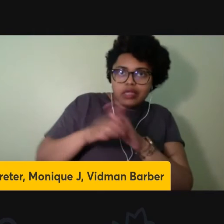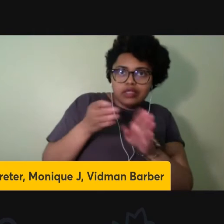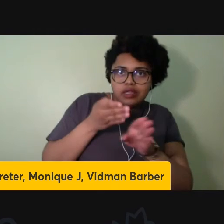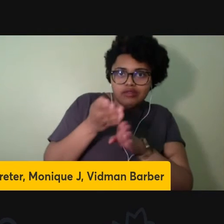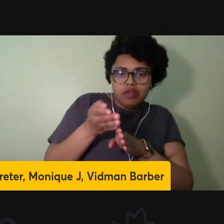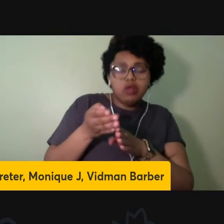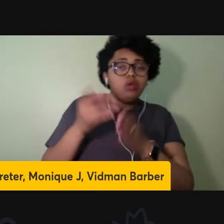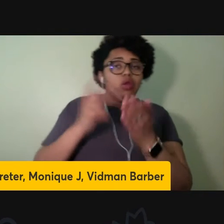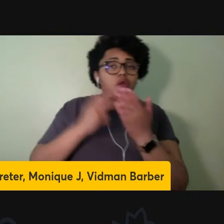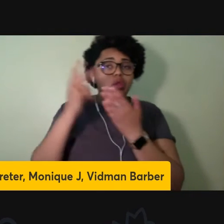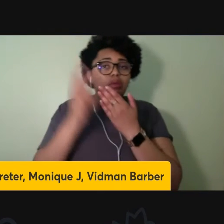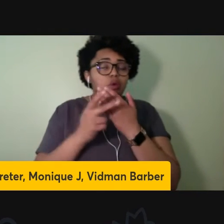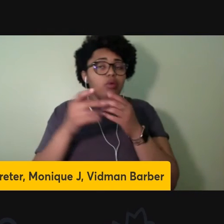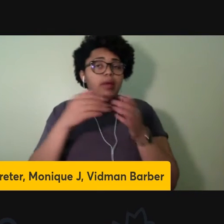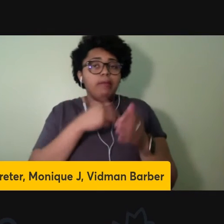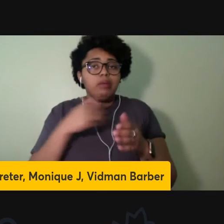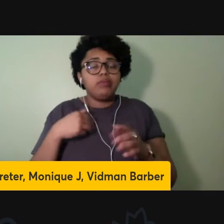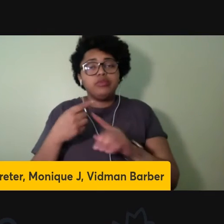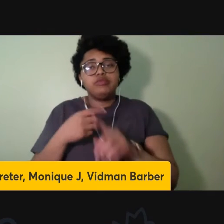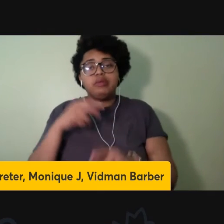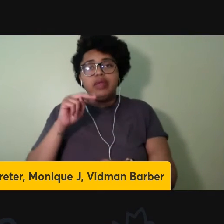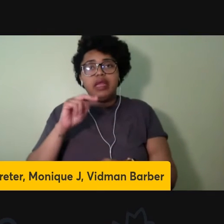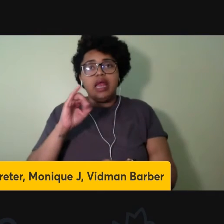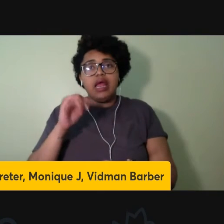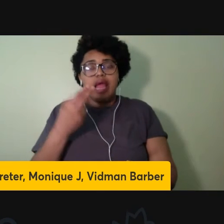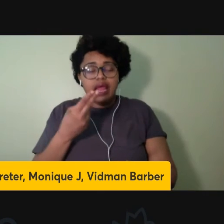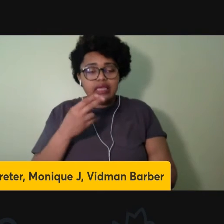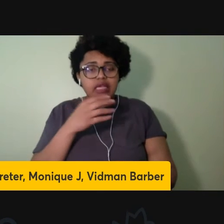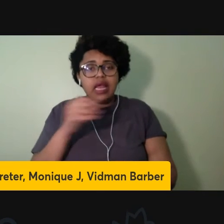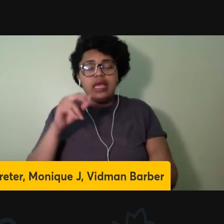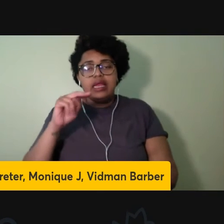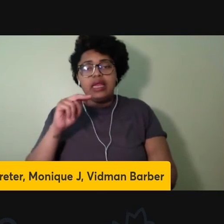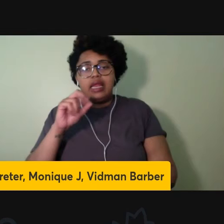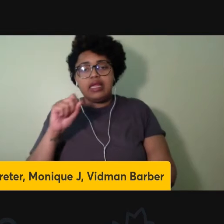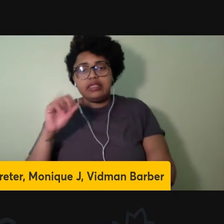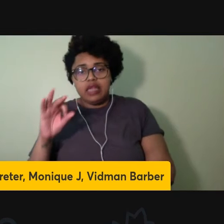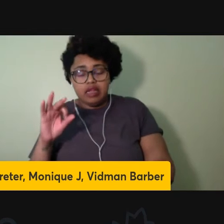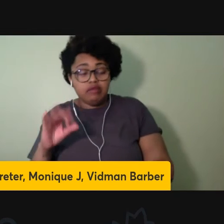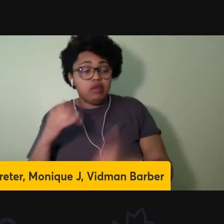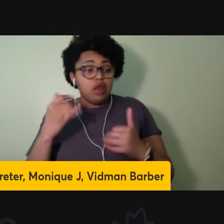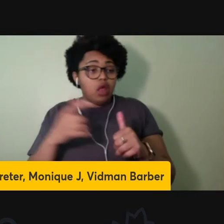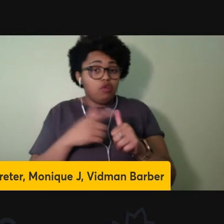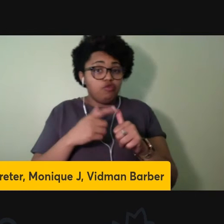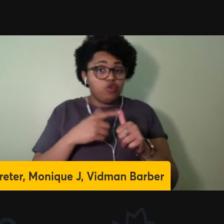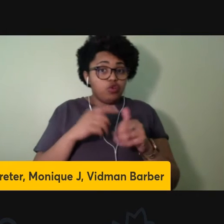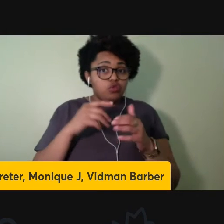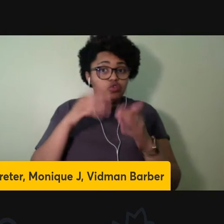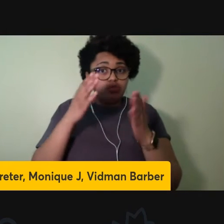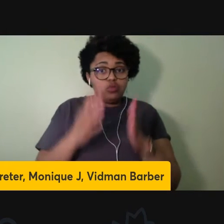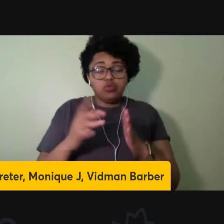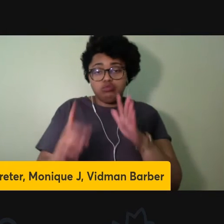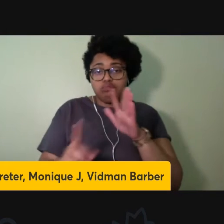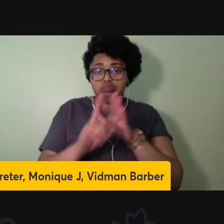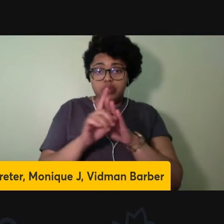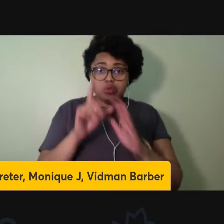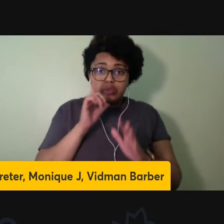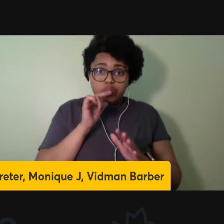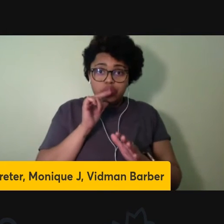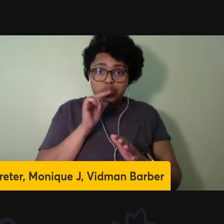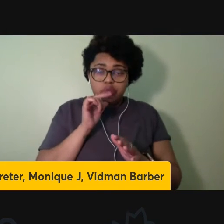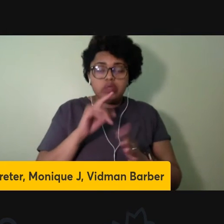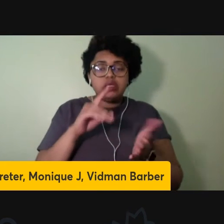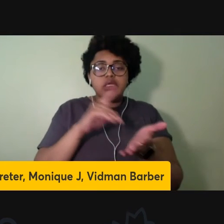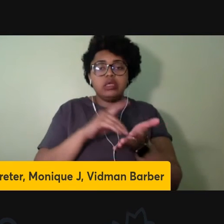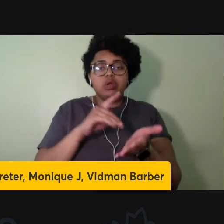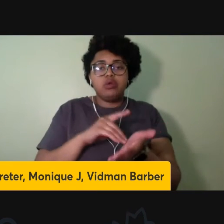NSF. So without further ado, we will start with our first panelist. We have Dr.